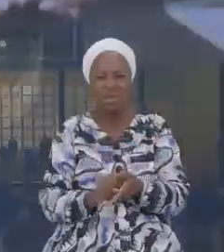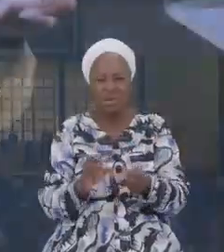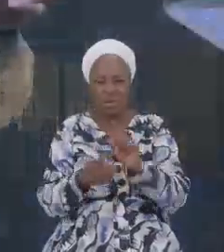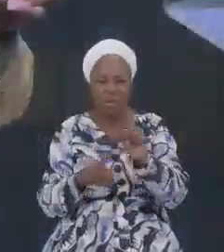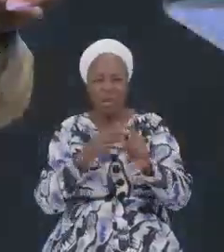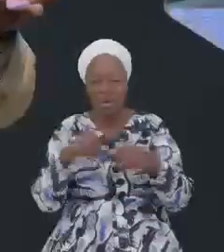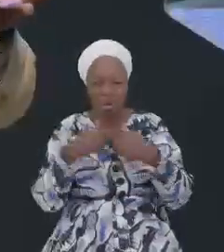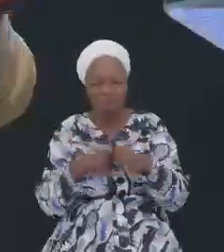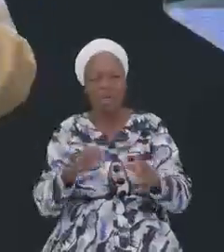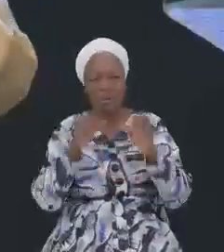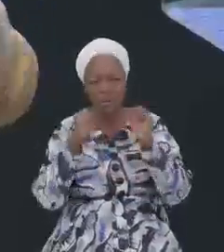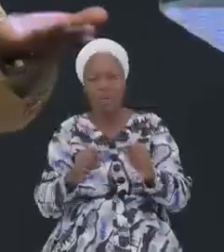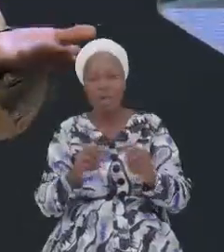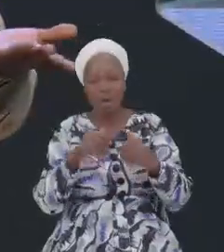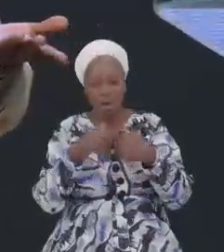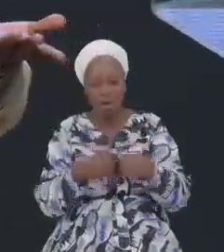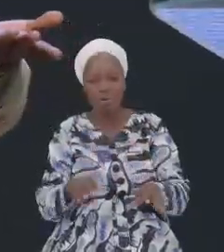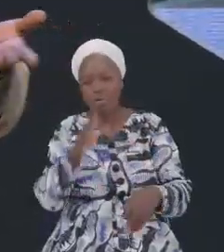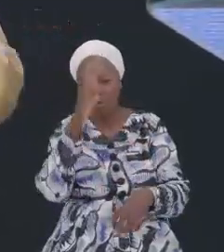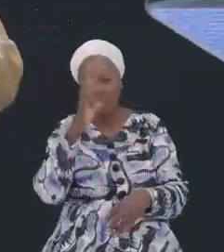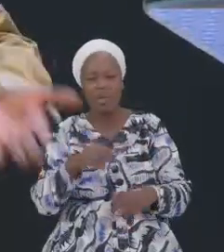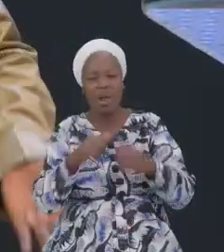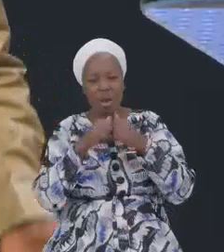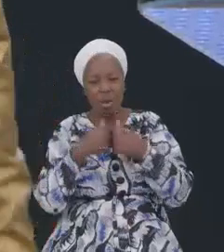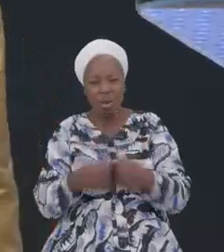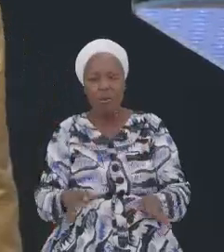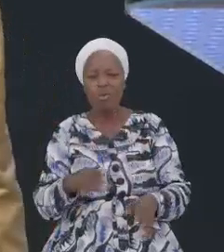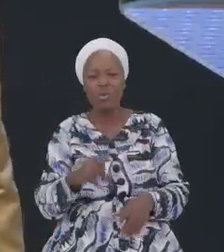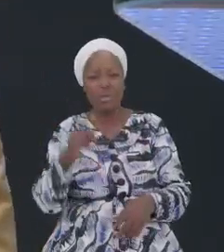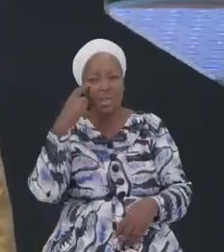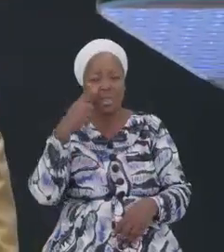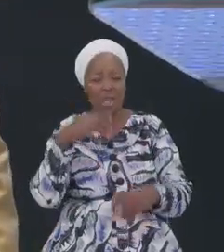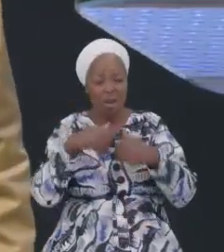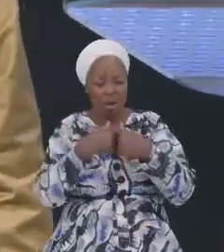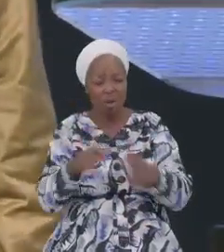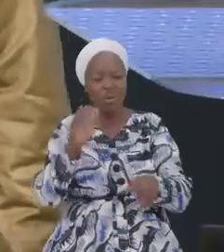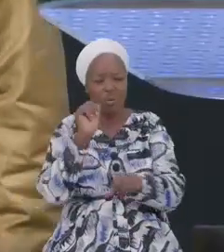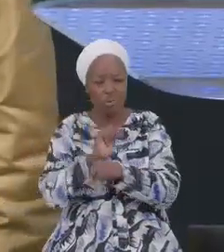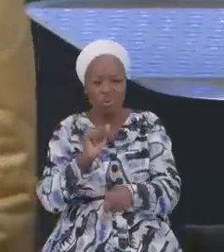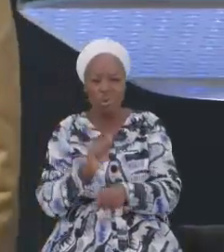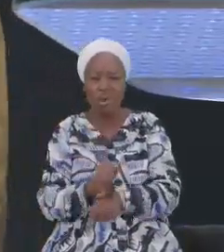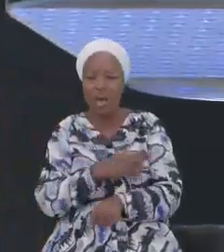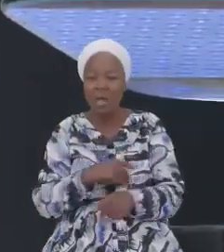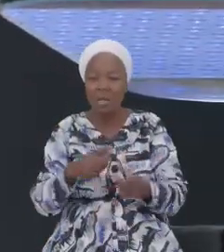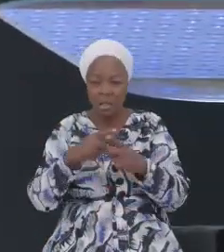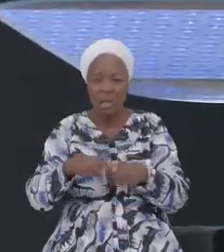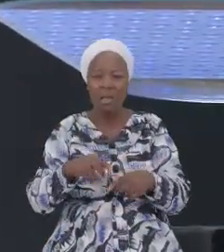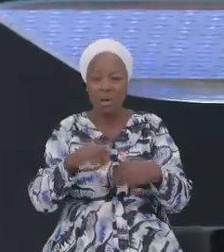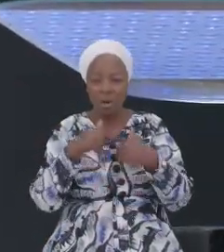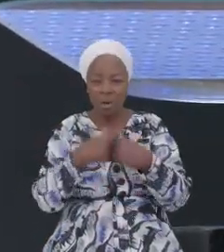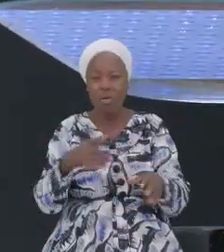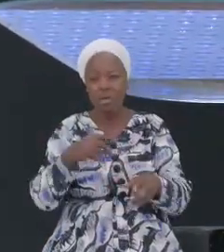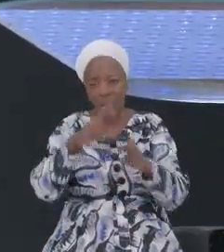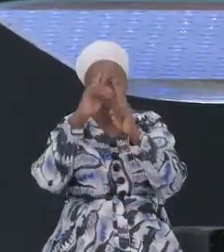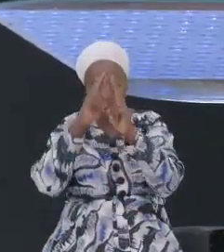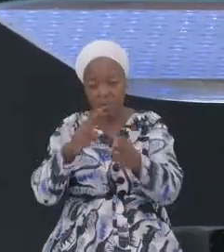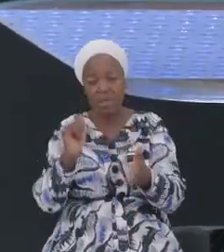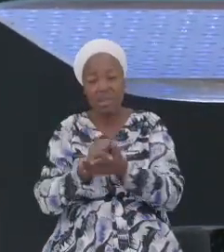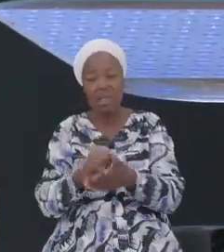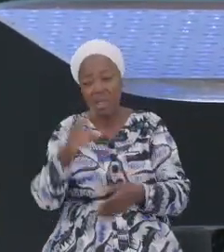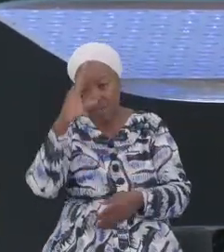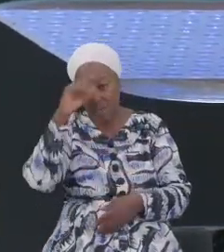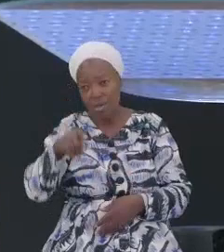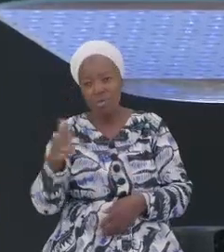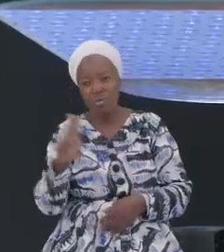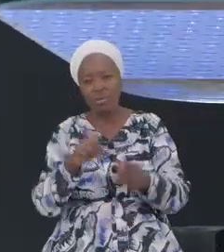has lost his occultism. He has lost his sight. He lost his job. And he lost the respect he used to